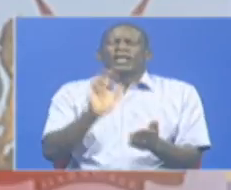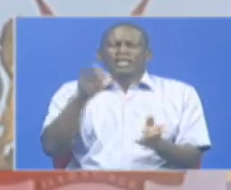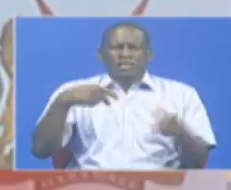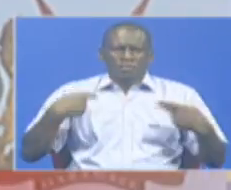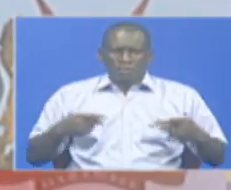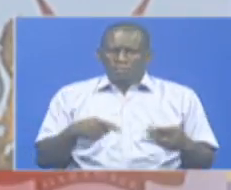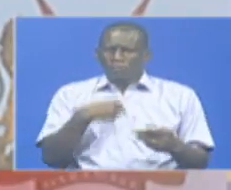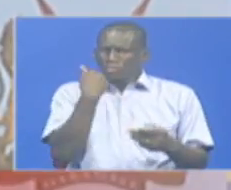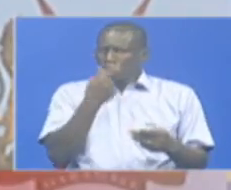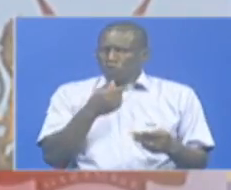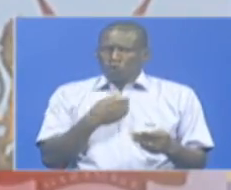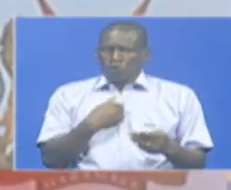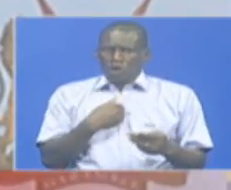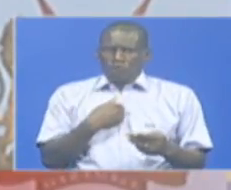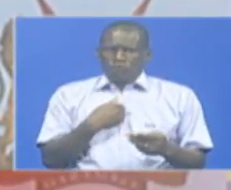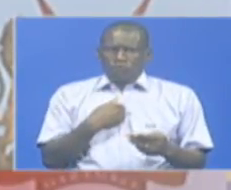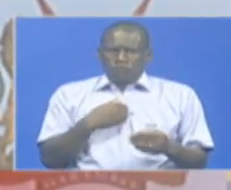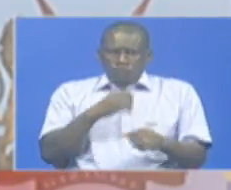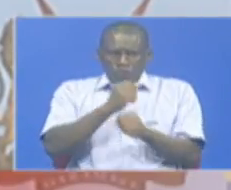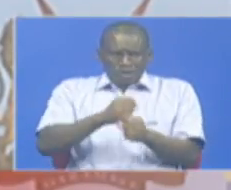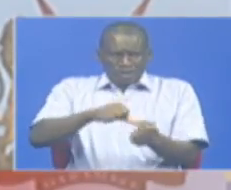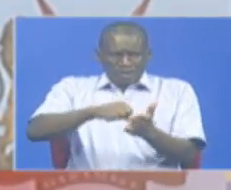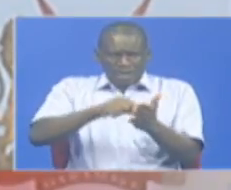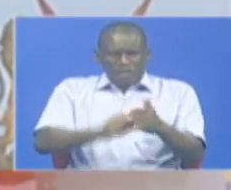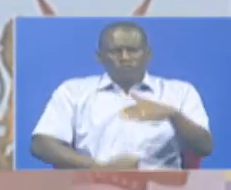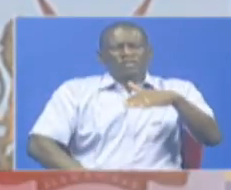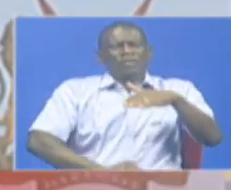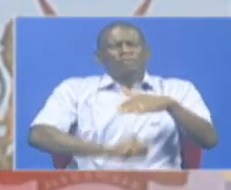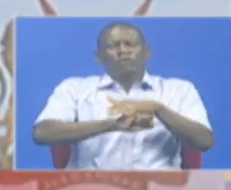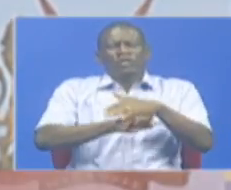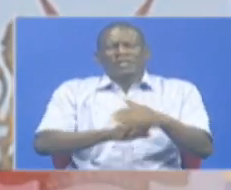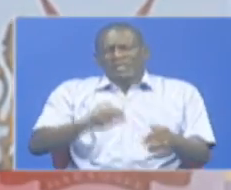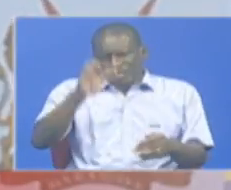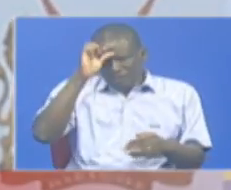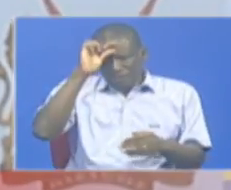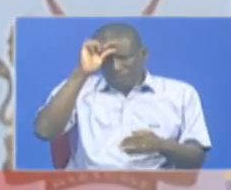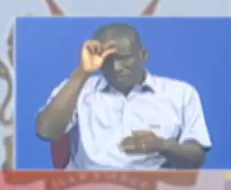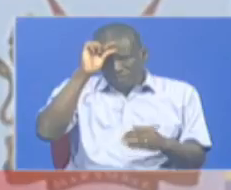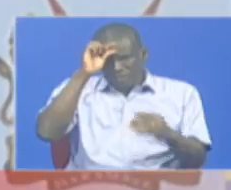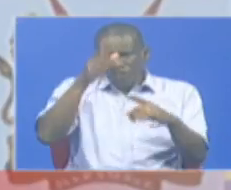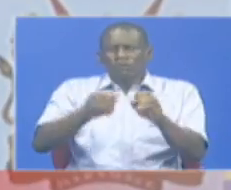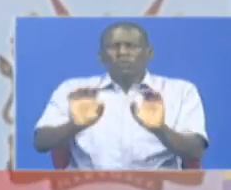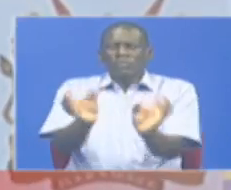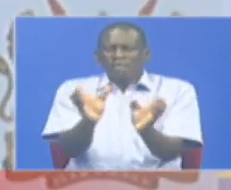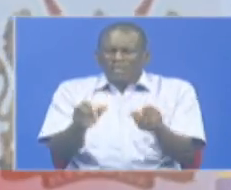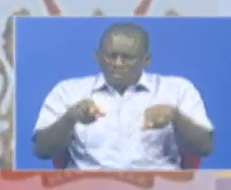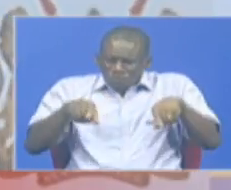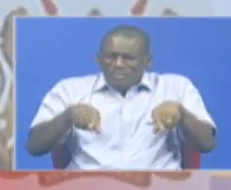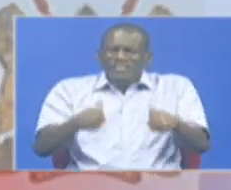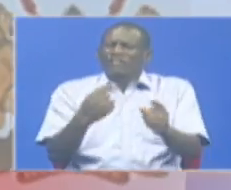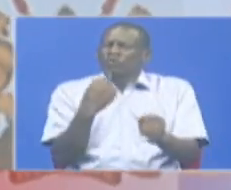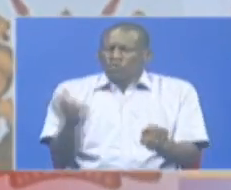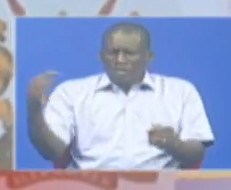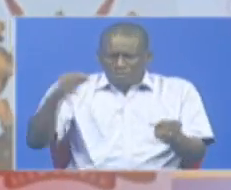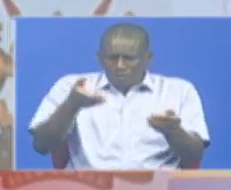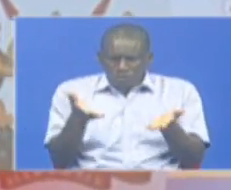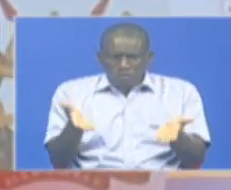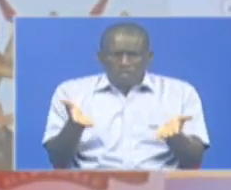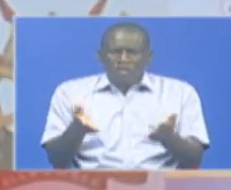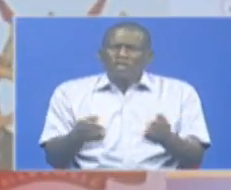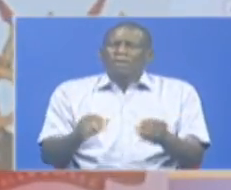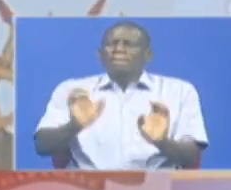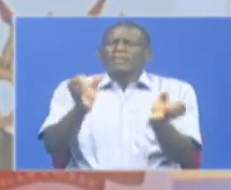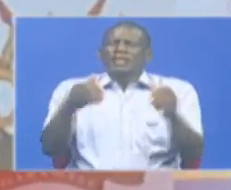have taken it in their stride to supplement the government's efforts. From the media, yourselves who are here today, who have